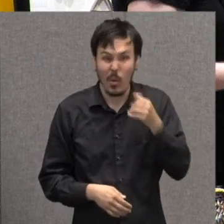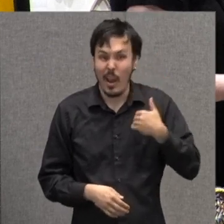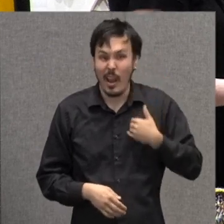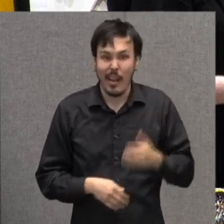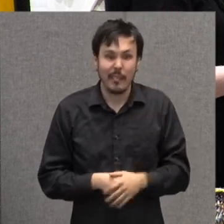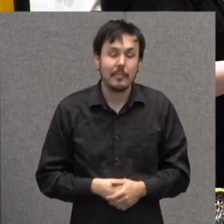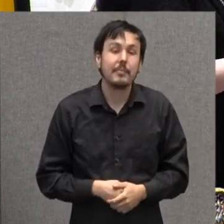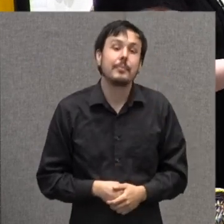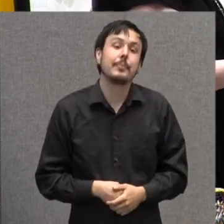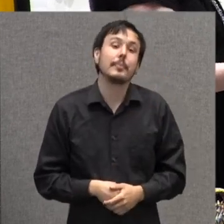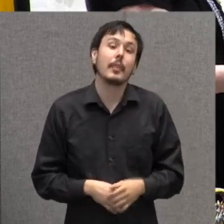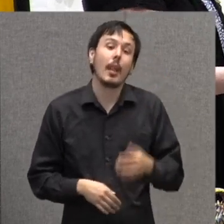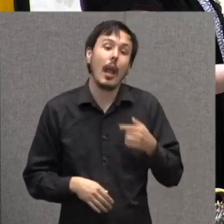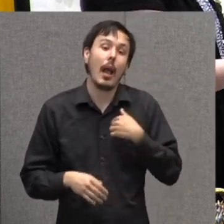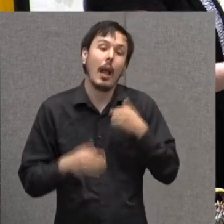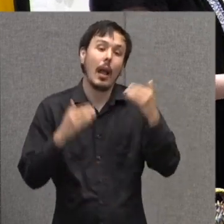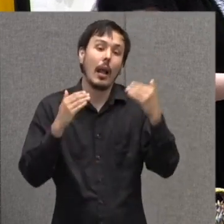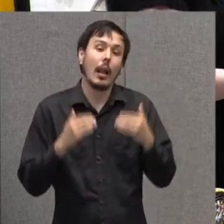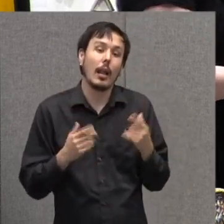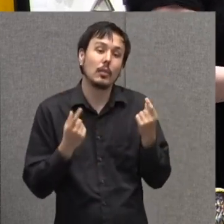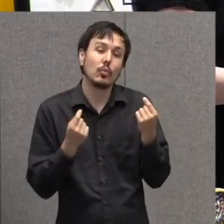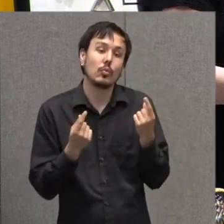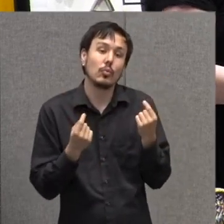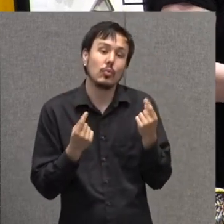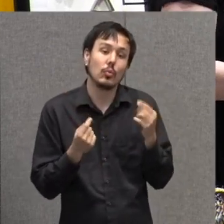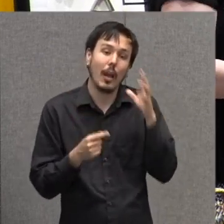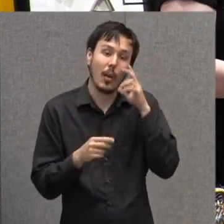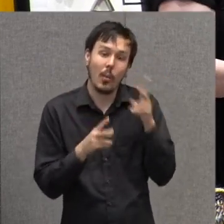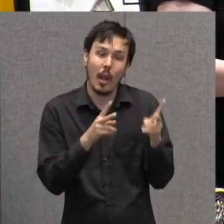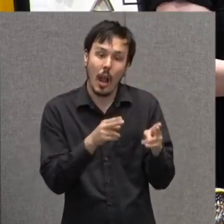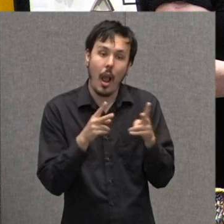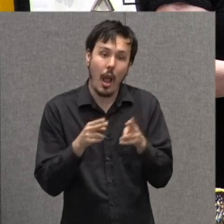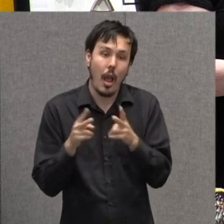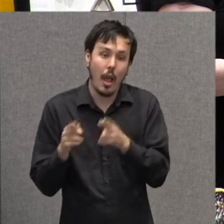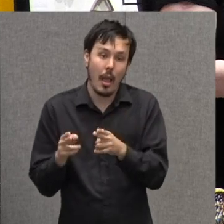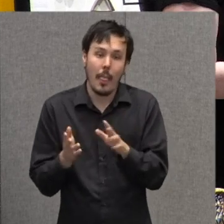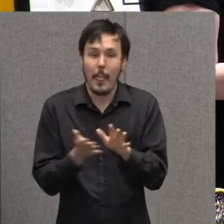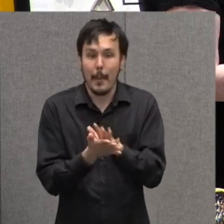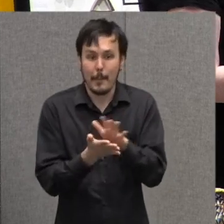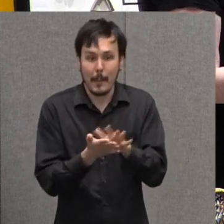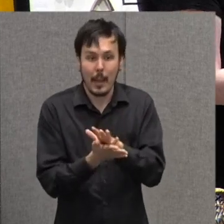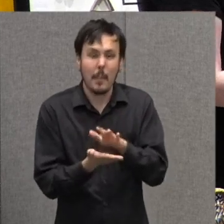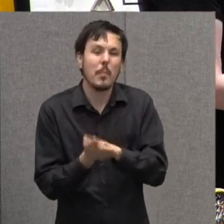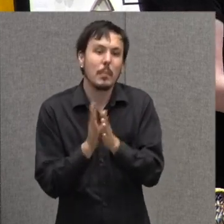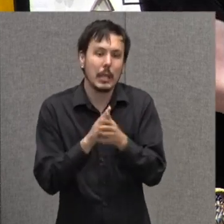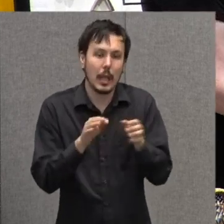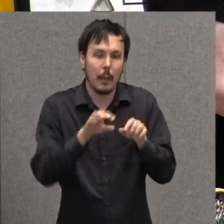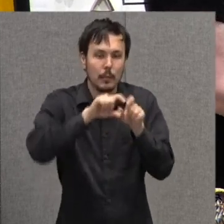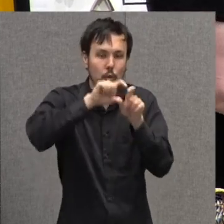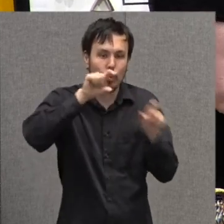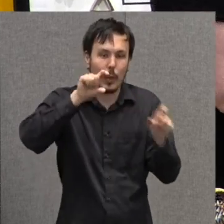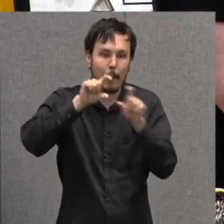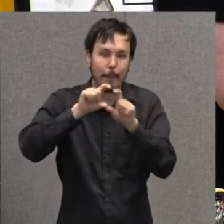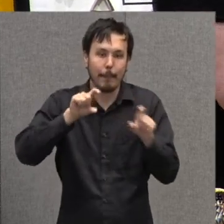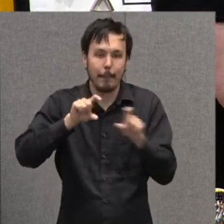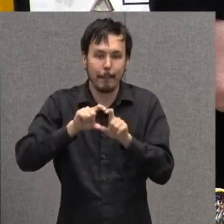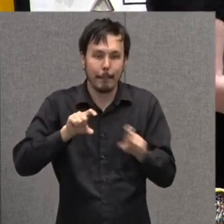What I'm going to do next is I'm going to cut the paper into strips.